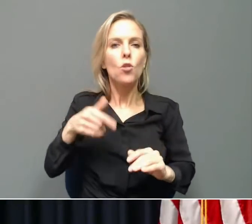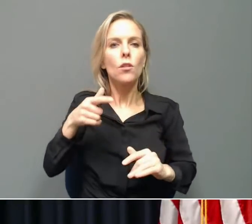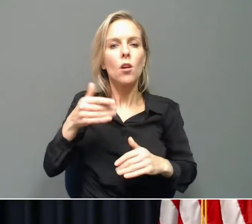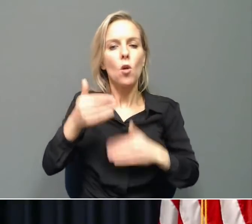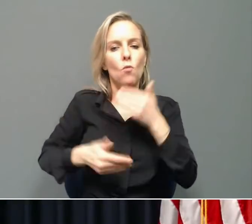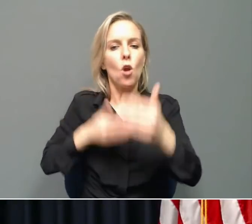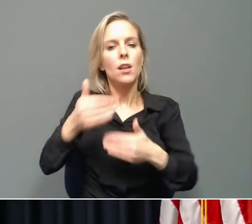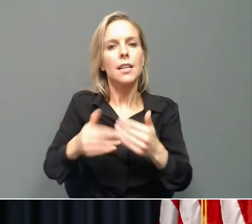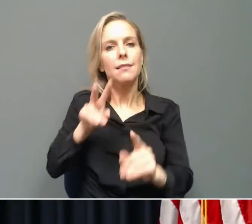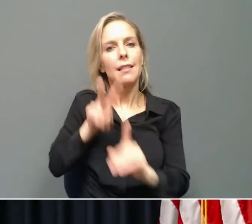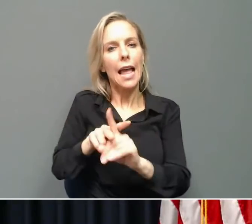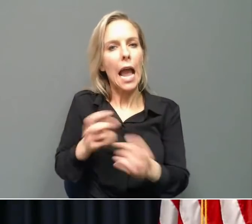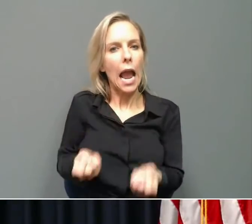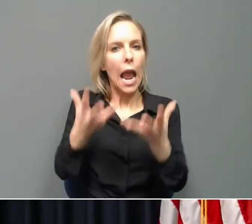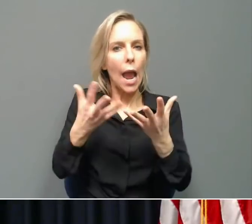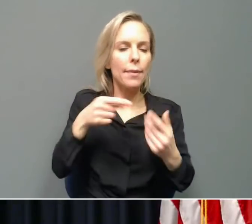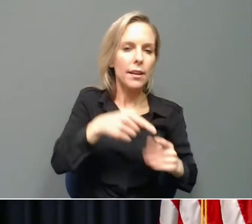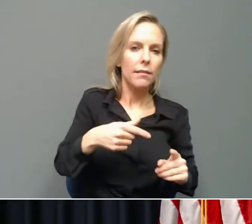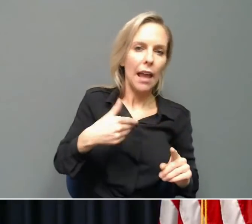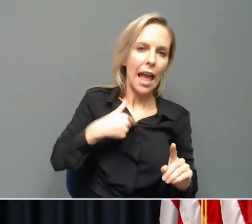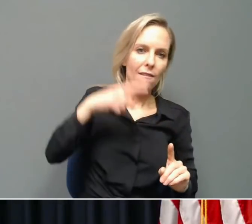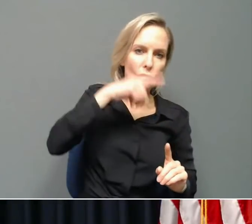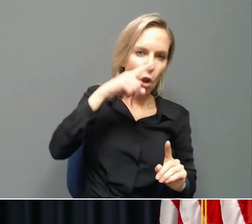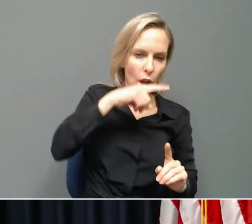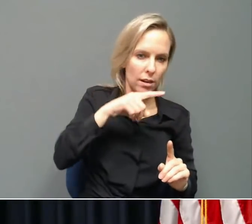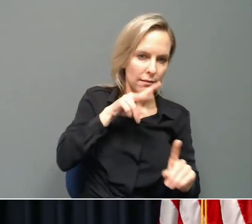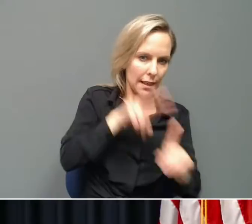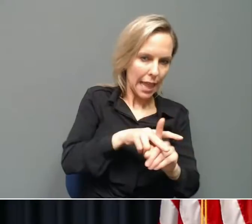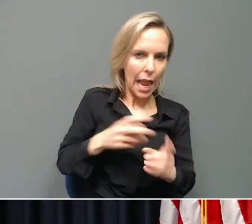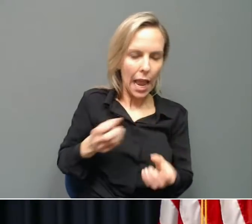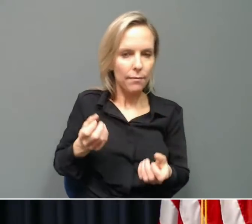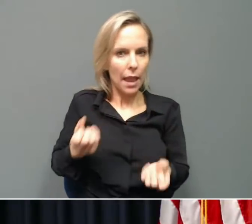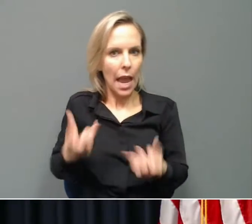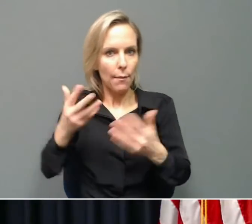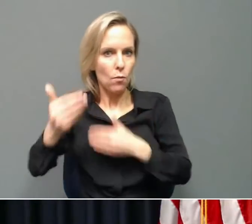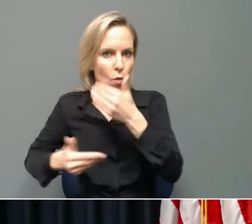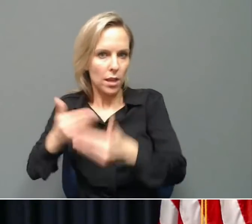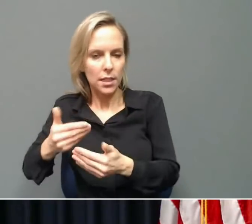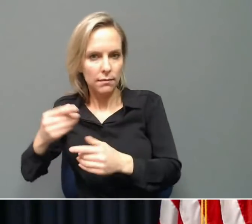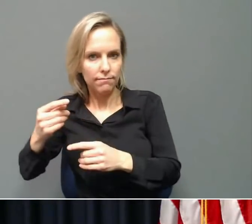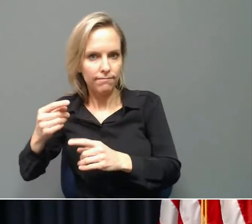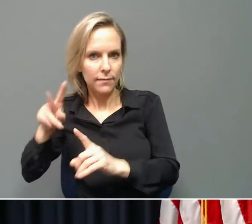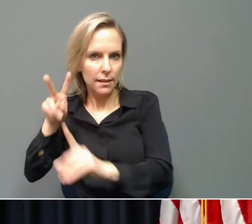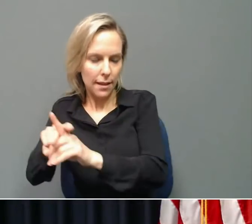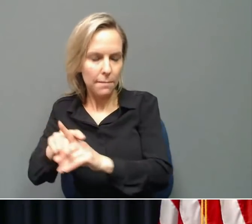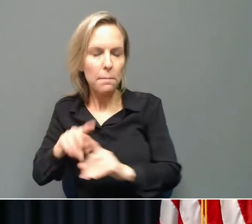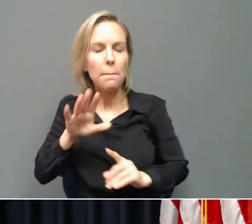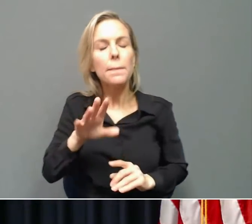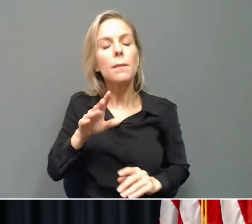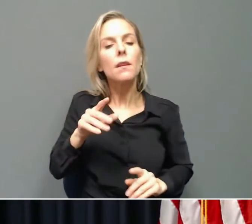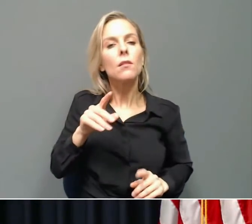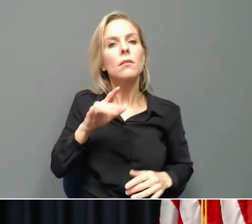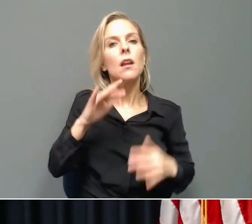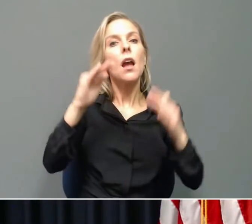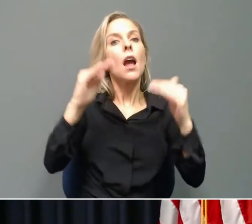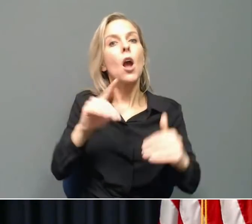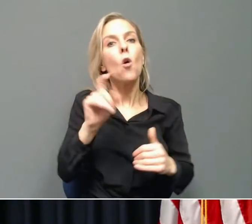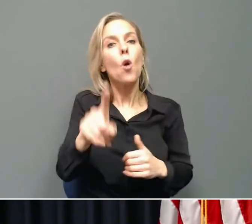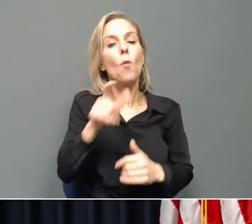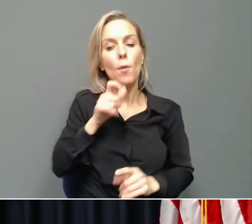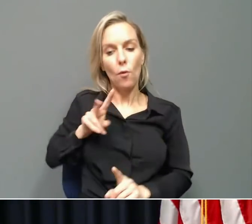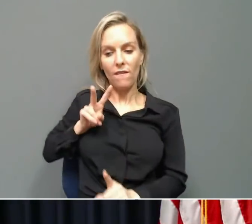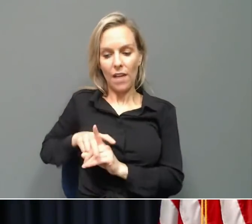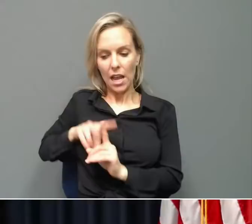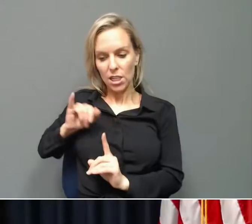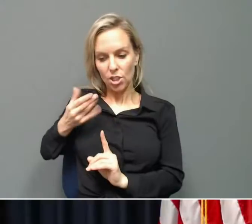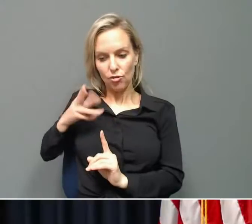you believe are fraudulent, that kind of thing. And I just had a question about people who filed in January and their account